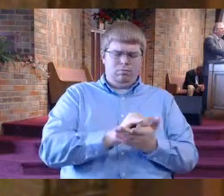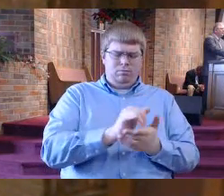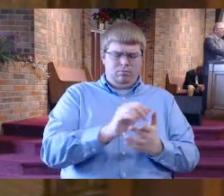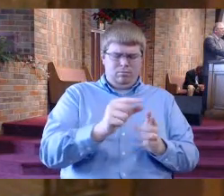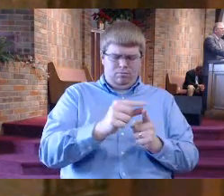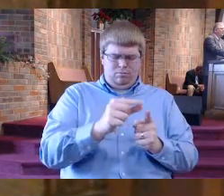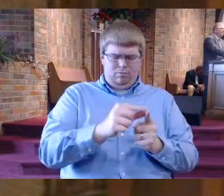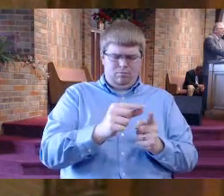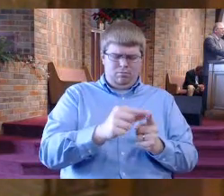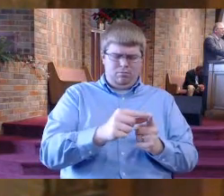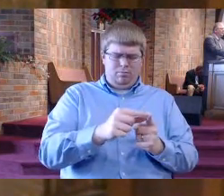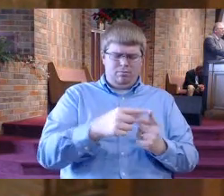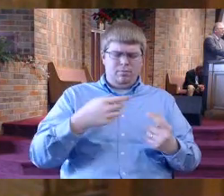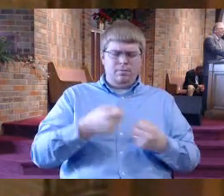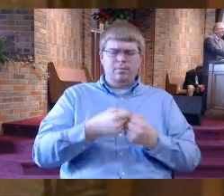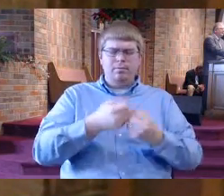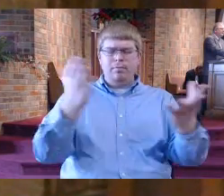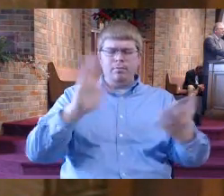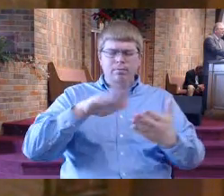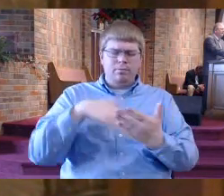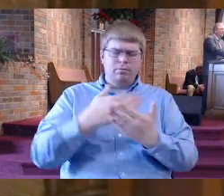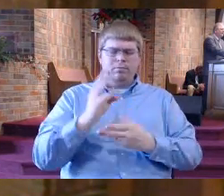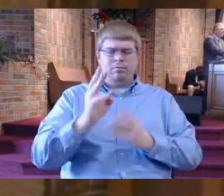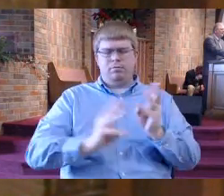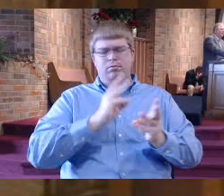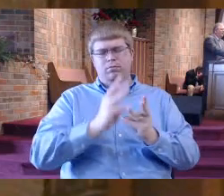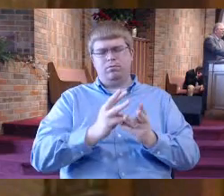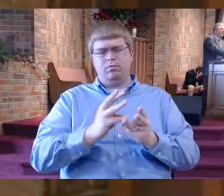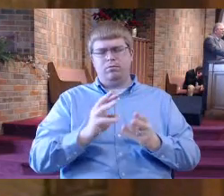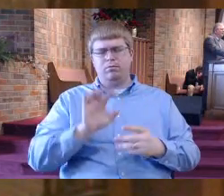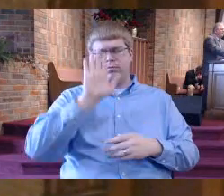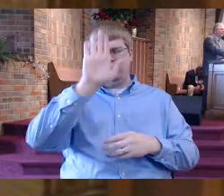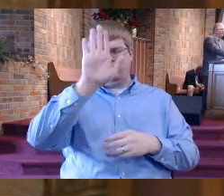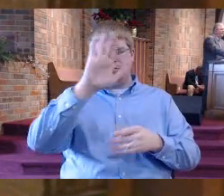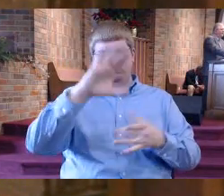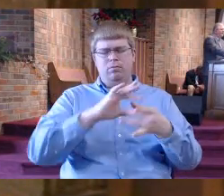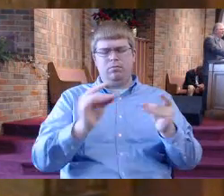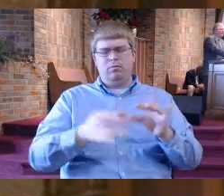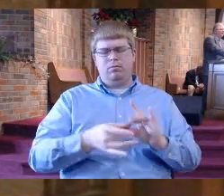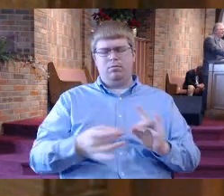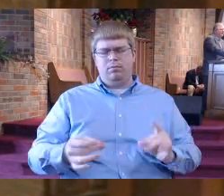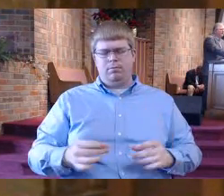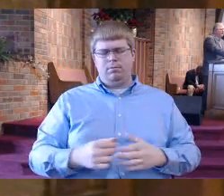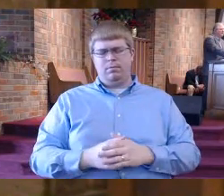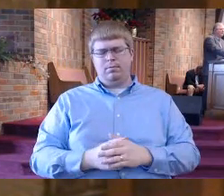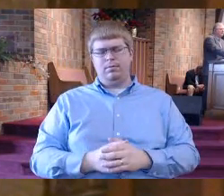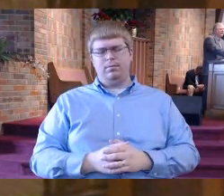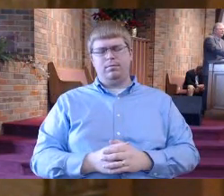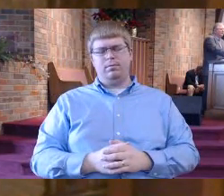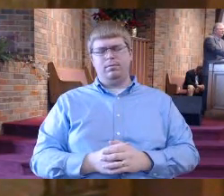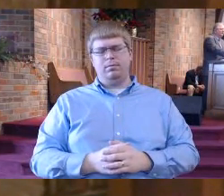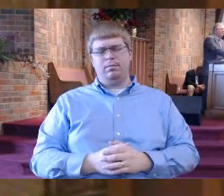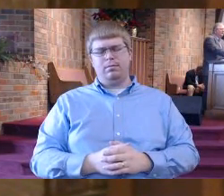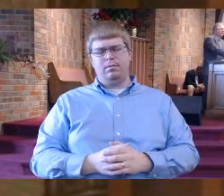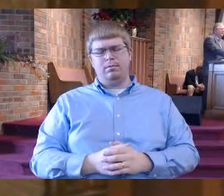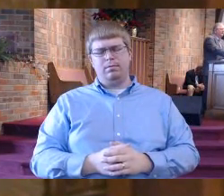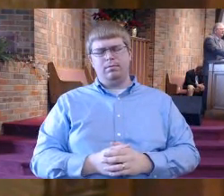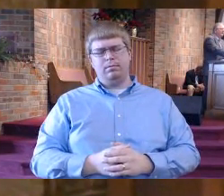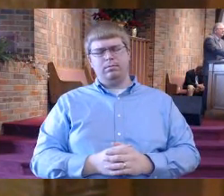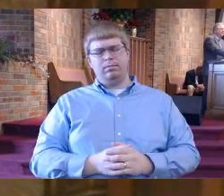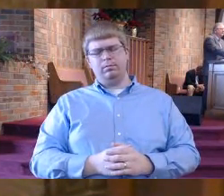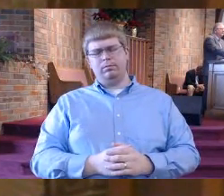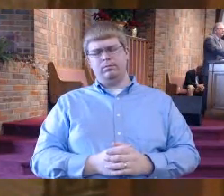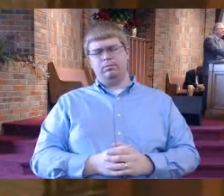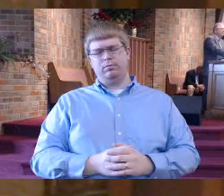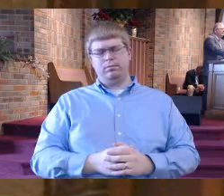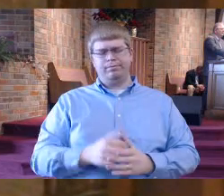the world your message. Our Father, we also in this respect, we realize